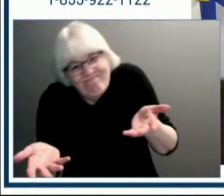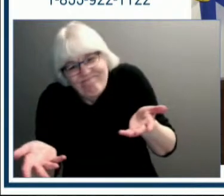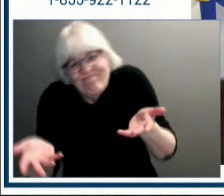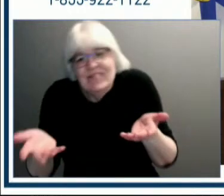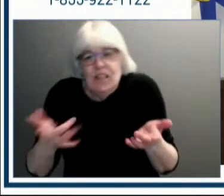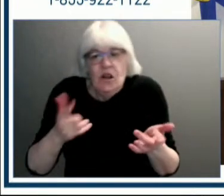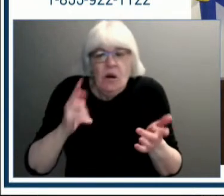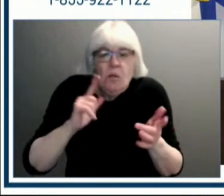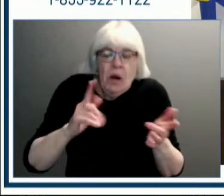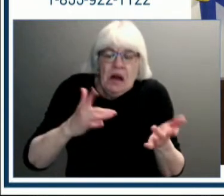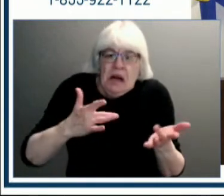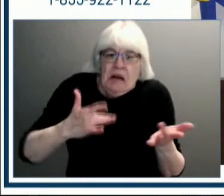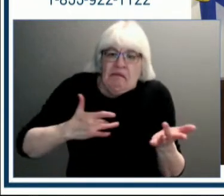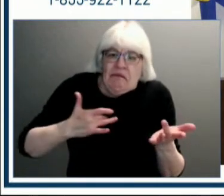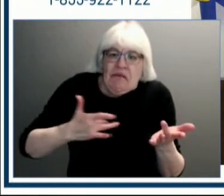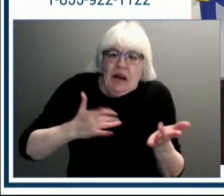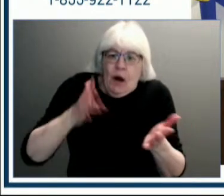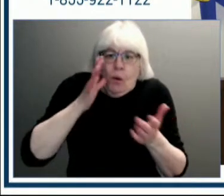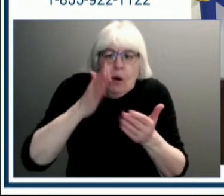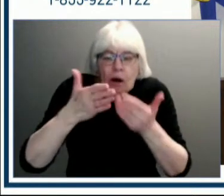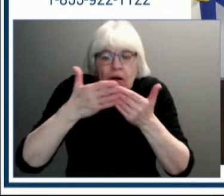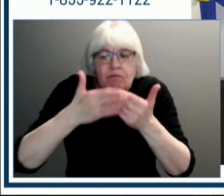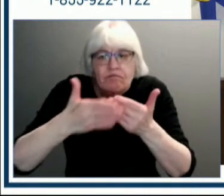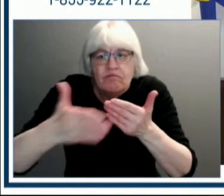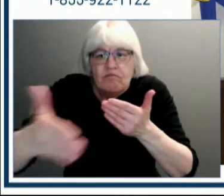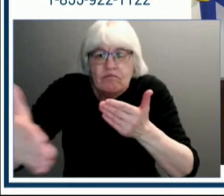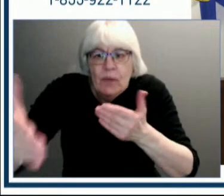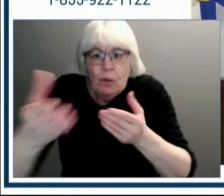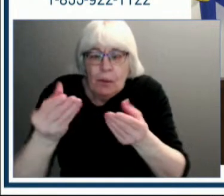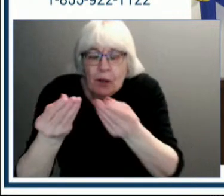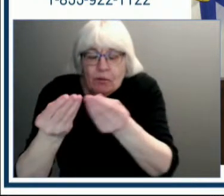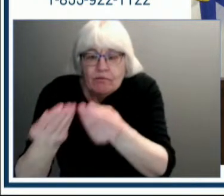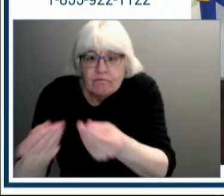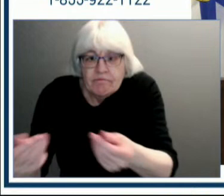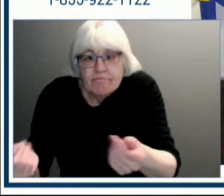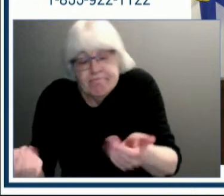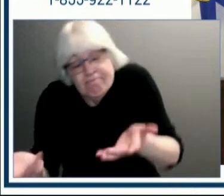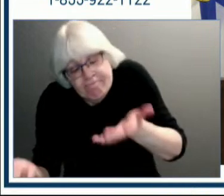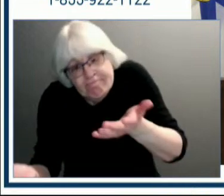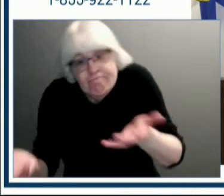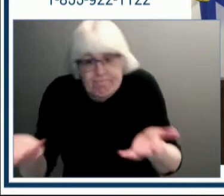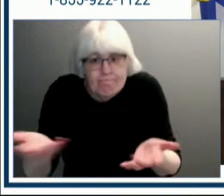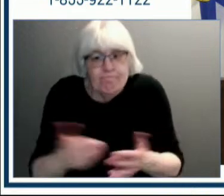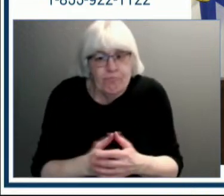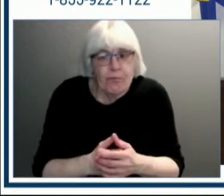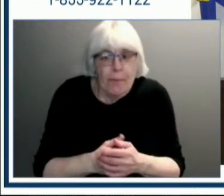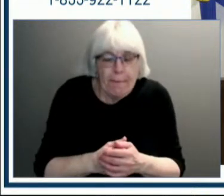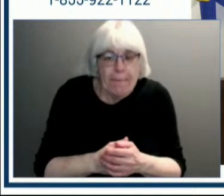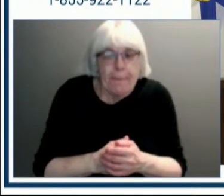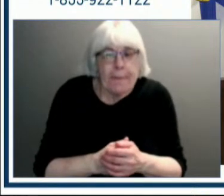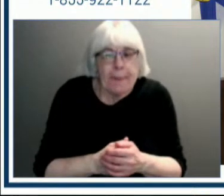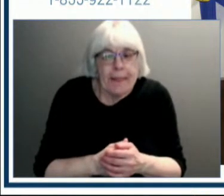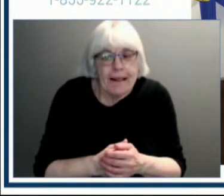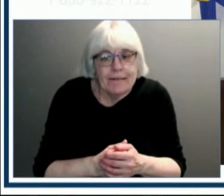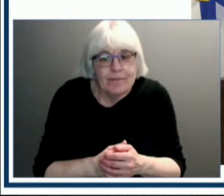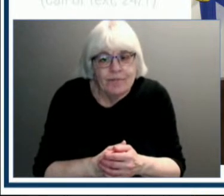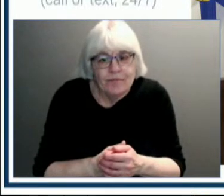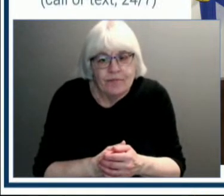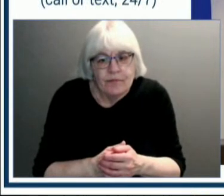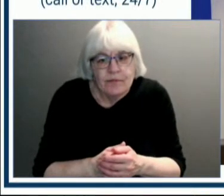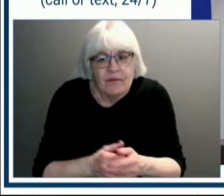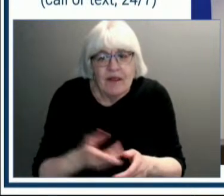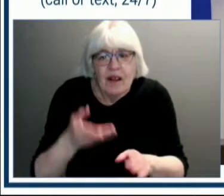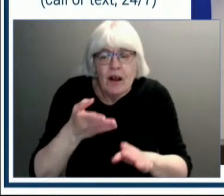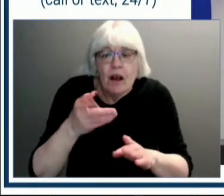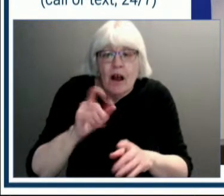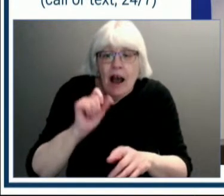Paul, with your follow-up. And Premier Houston, just before Christmas, Prime Minister Justin Trudeau was praising Nova Scotia's